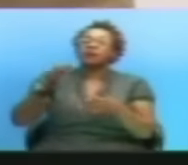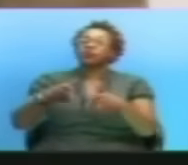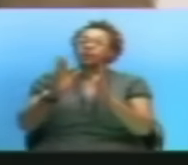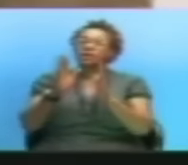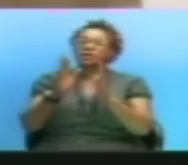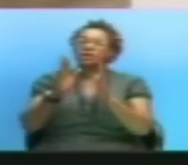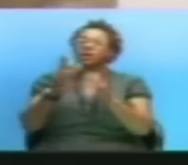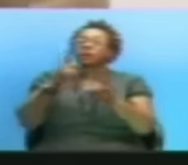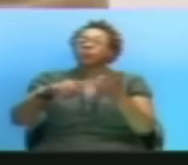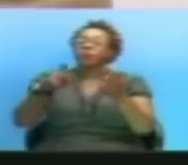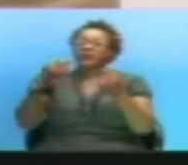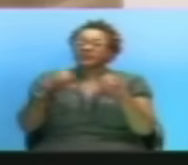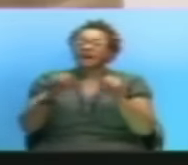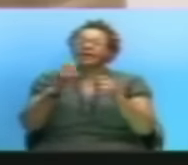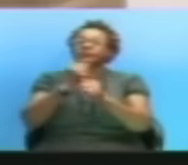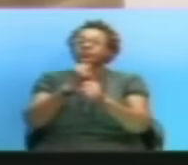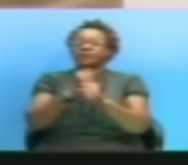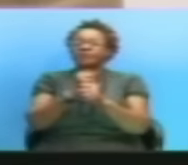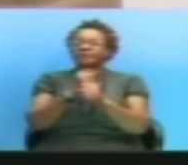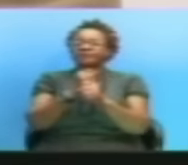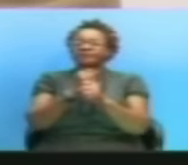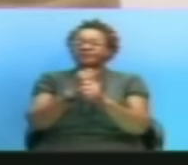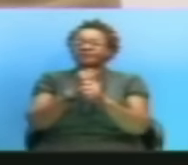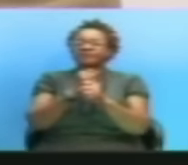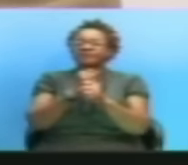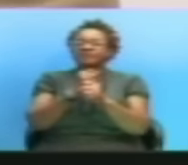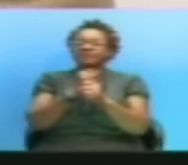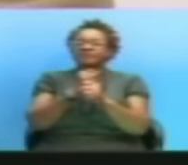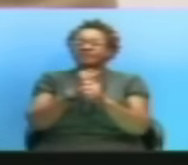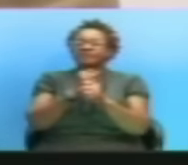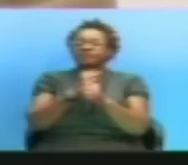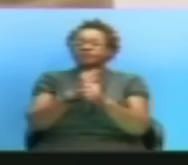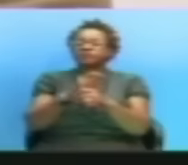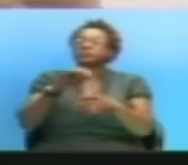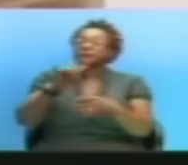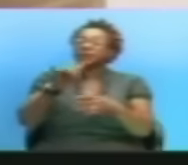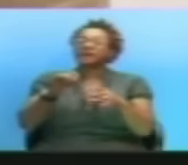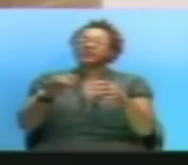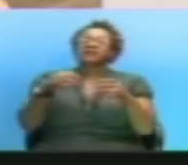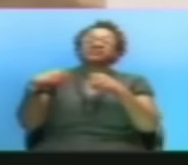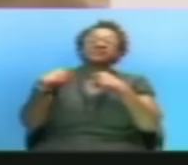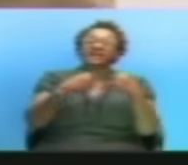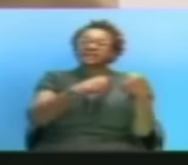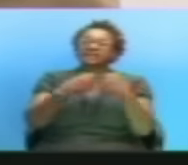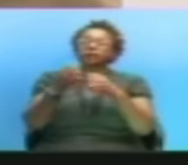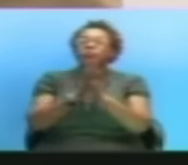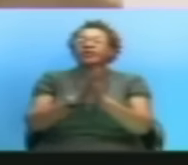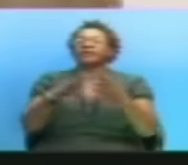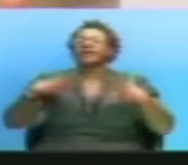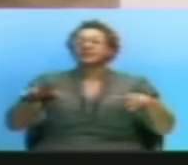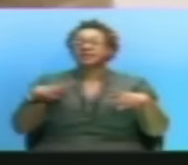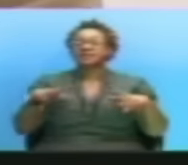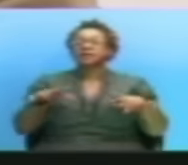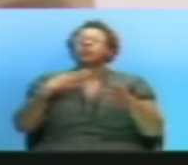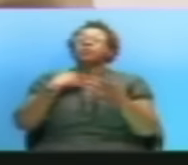what we are moving away from, Victoria, is that city council of fighting with the residents. Mm-hmm.